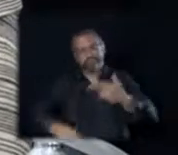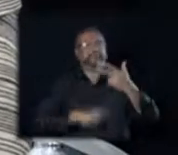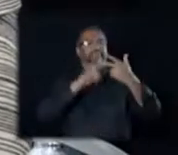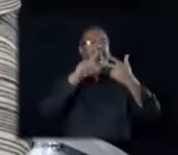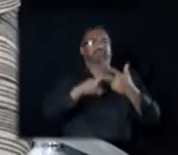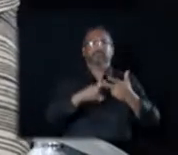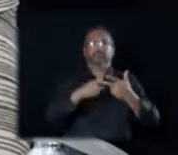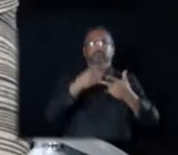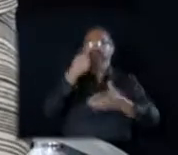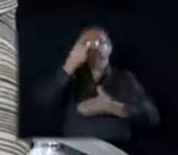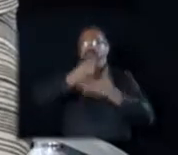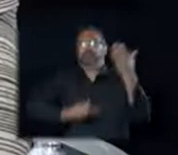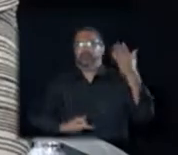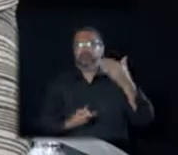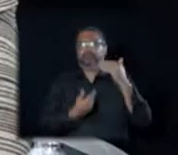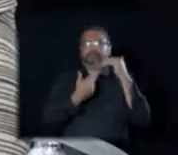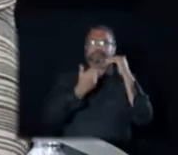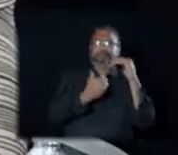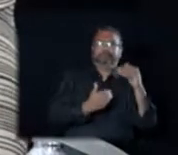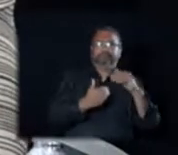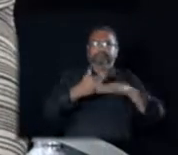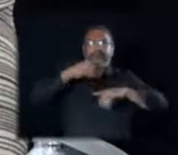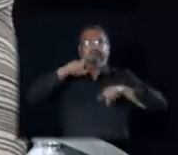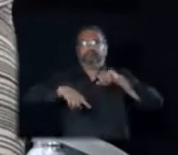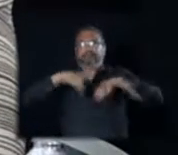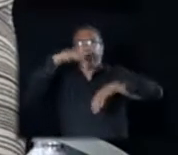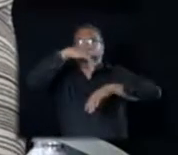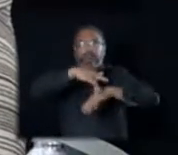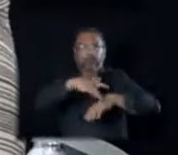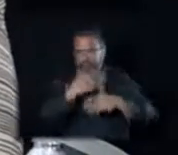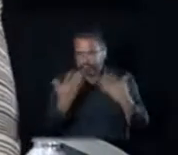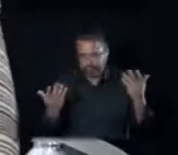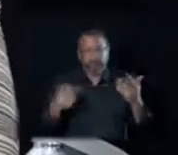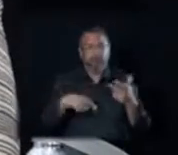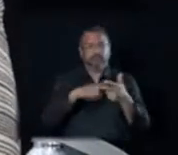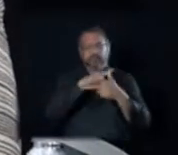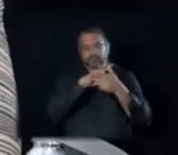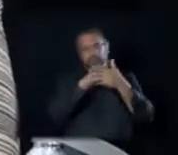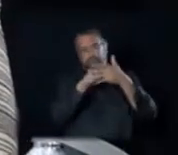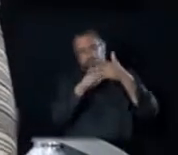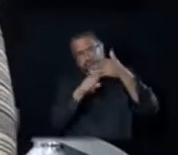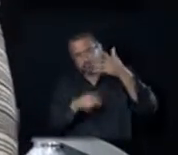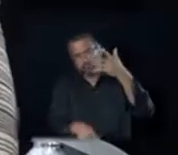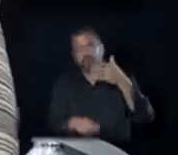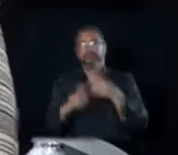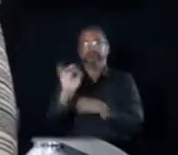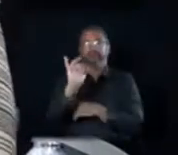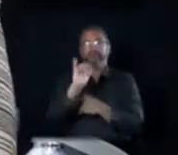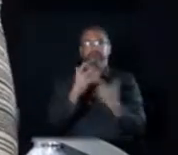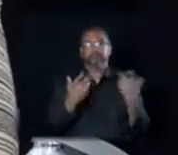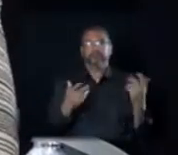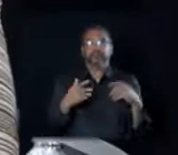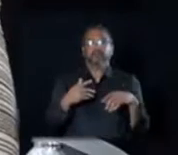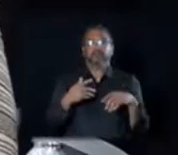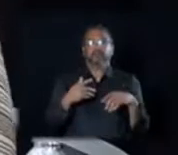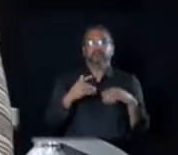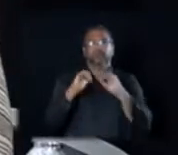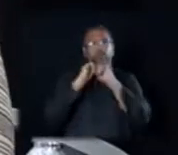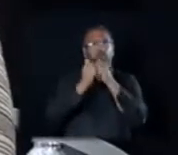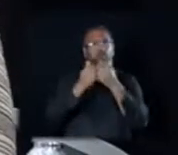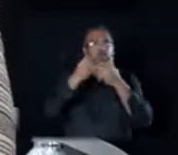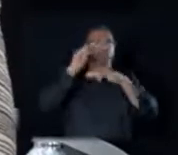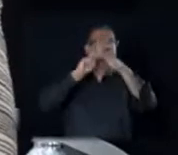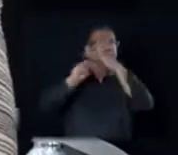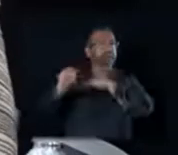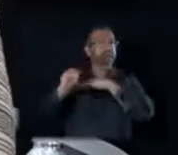we are focused on understanding exactly what is restricted and what is not, and what is the position of the different entities, and exactly where we're going to